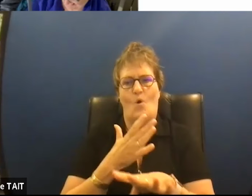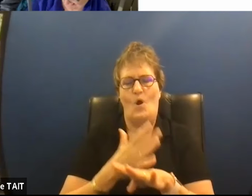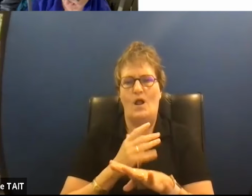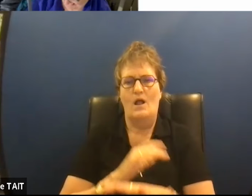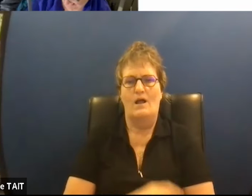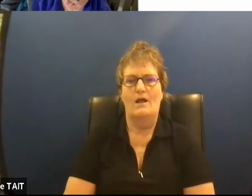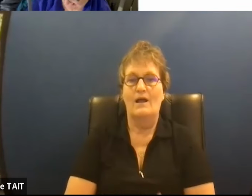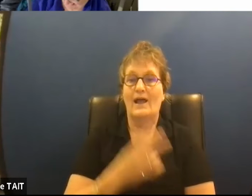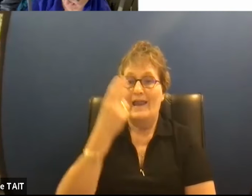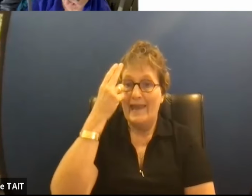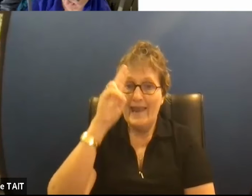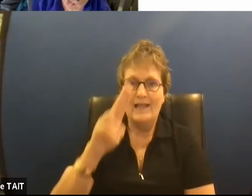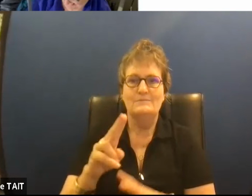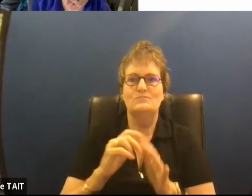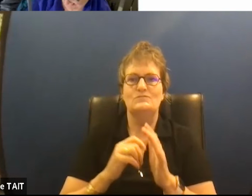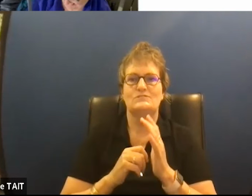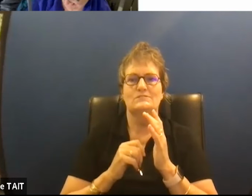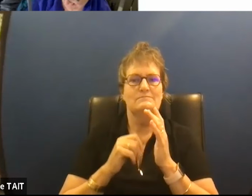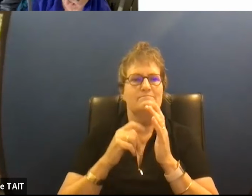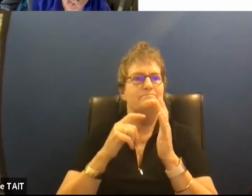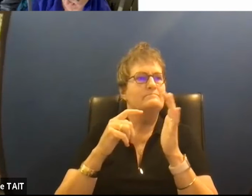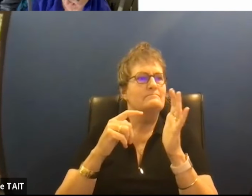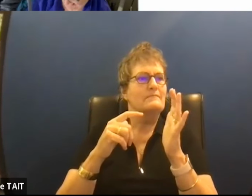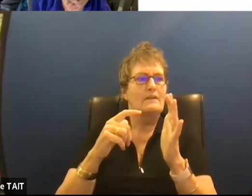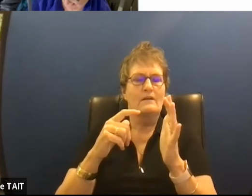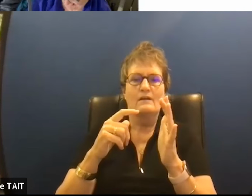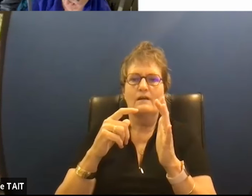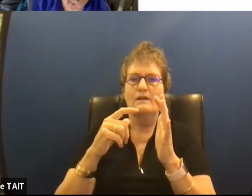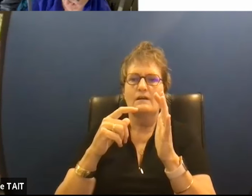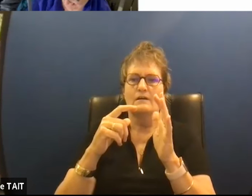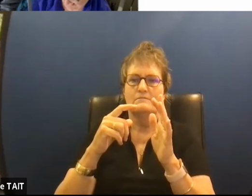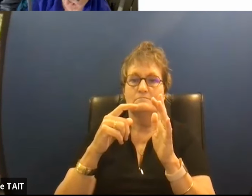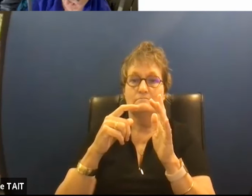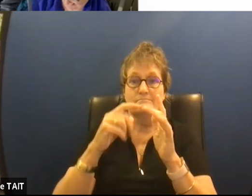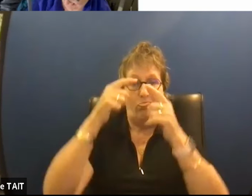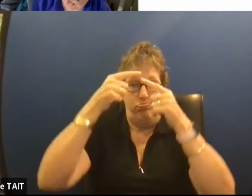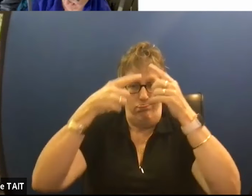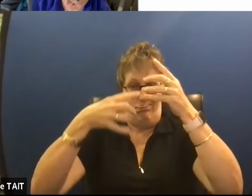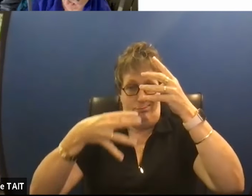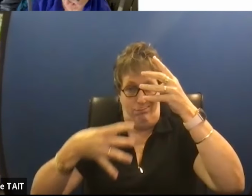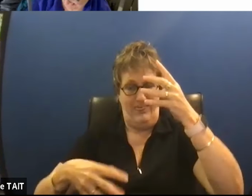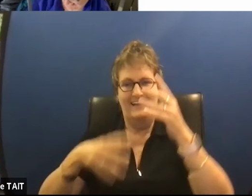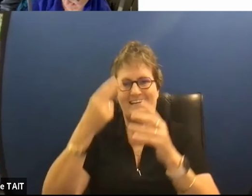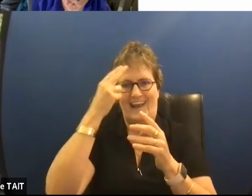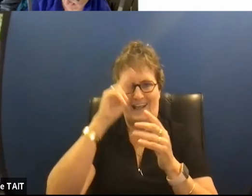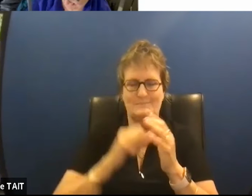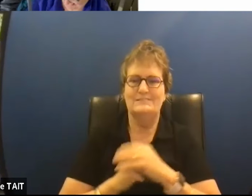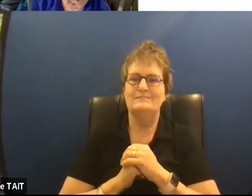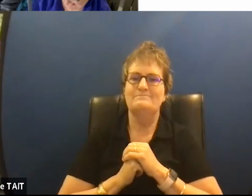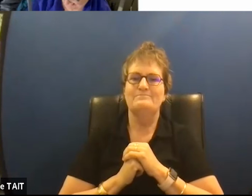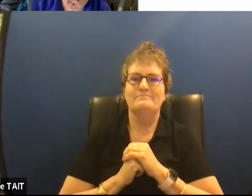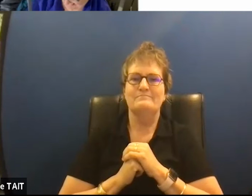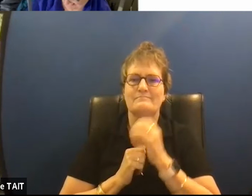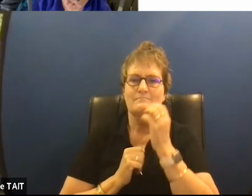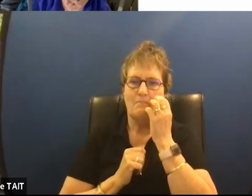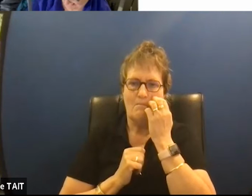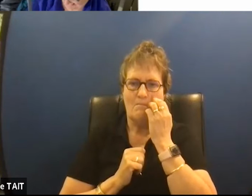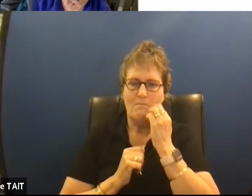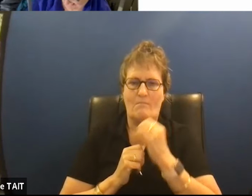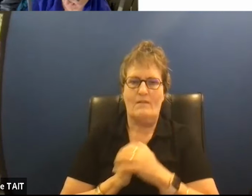names are Tommy Dung, Michaela Rolls, Peter Pang, Dominic Lagudi, Tao Fan, Michael Tran, Melissa Morrison, Rahul Parmesh,